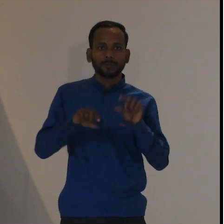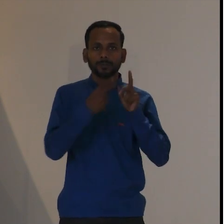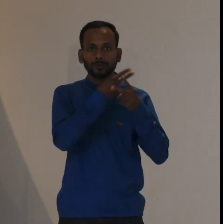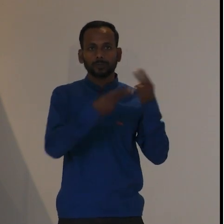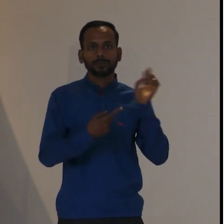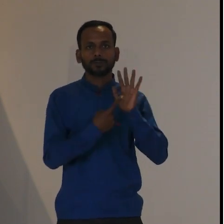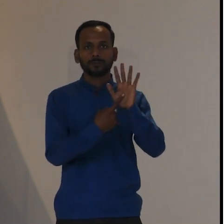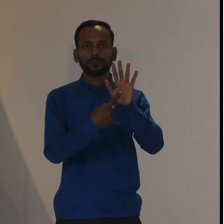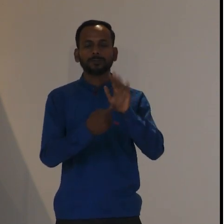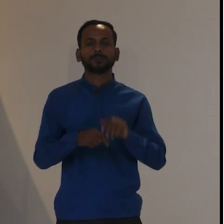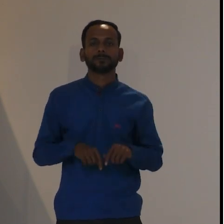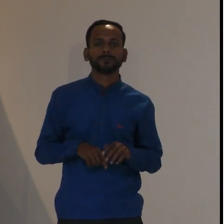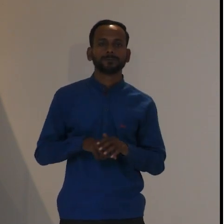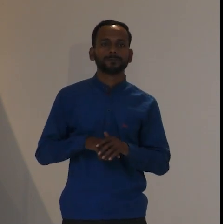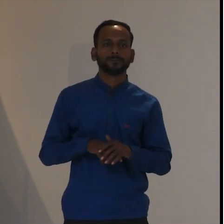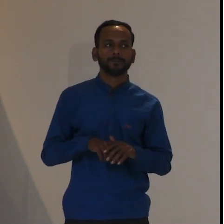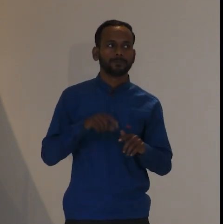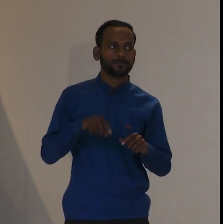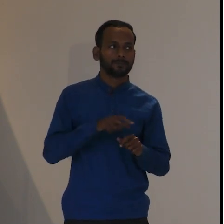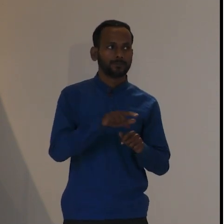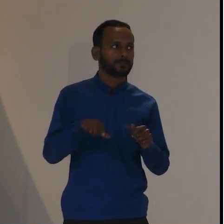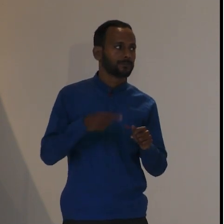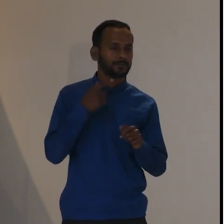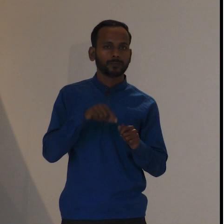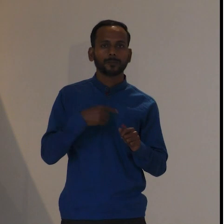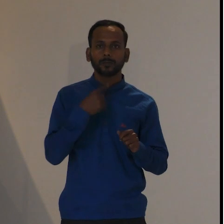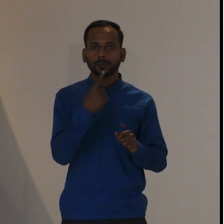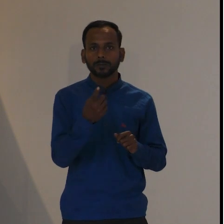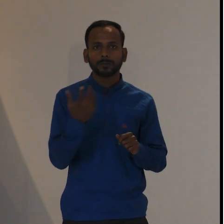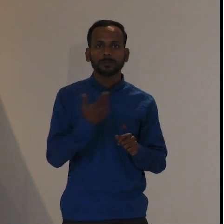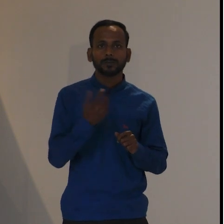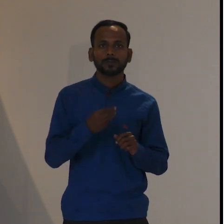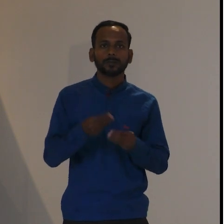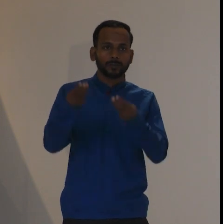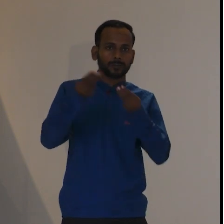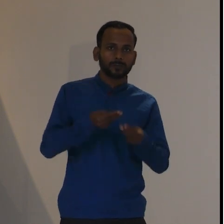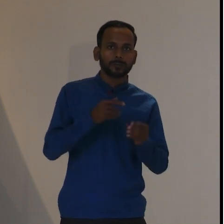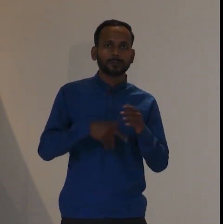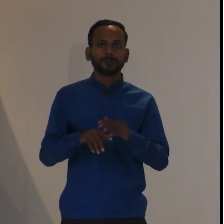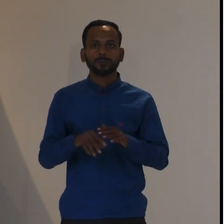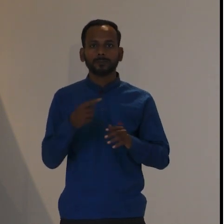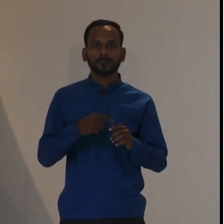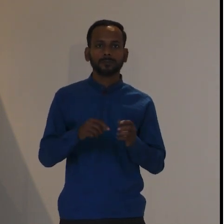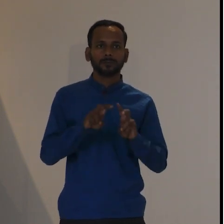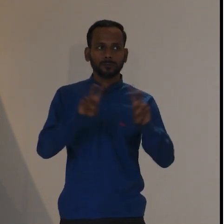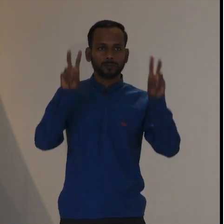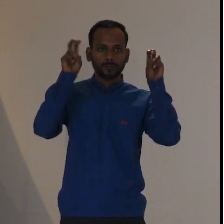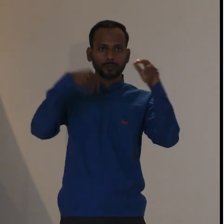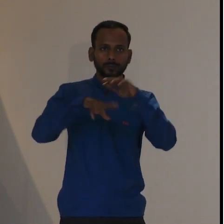stories. So at S.L. Bhatia Museum, we wanted to bring people to the museum by giving them the